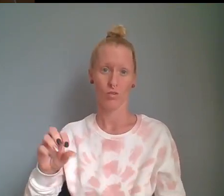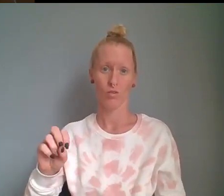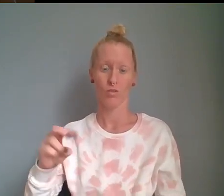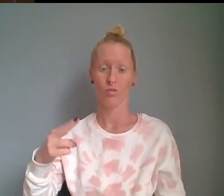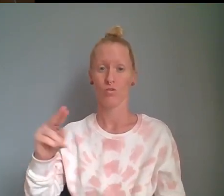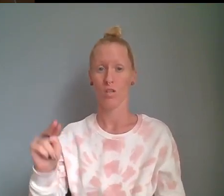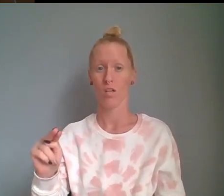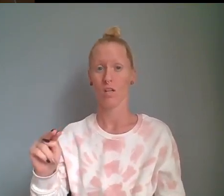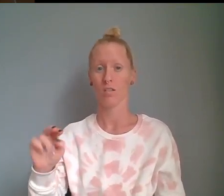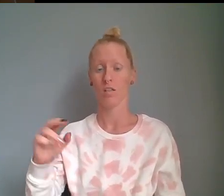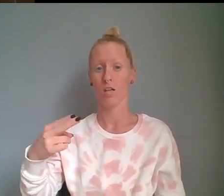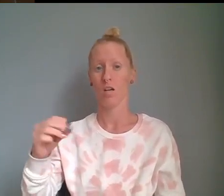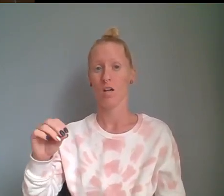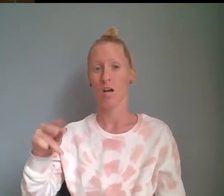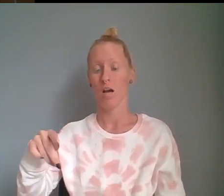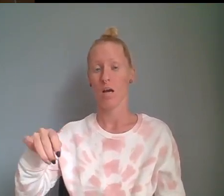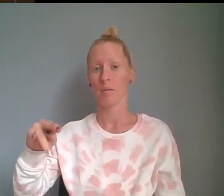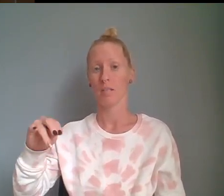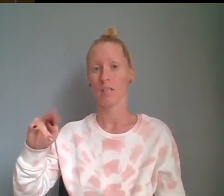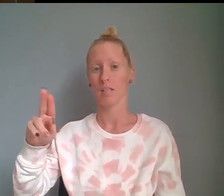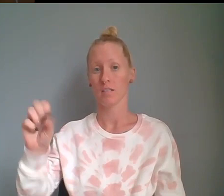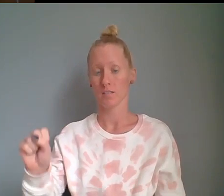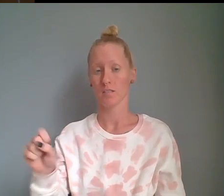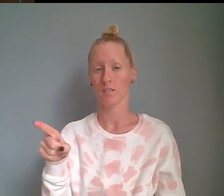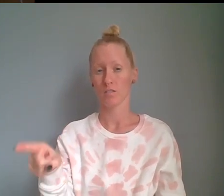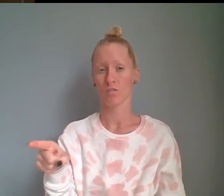she does sort of historical